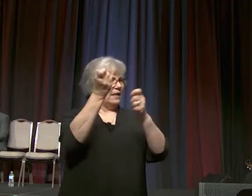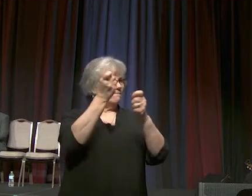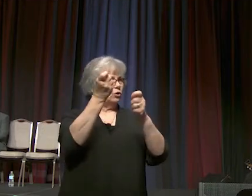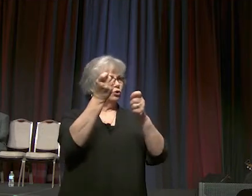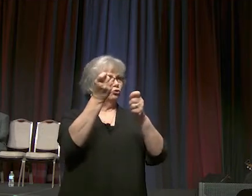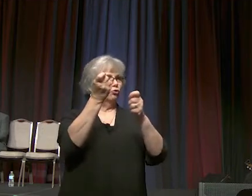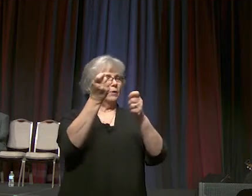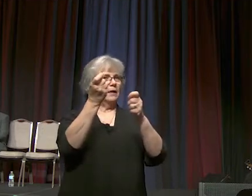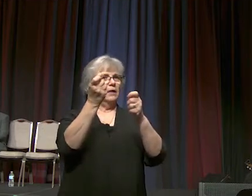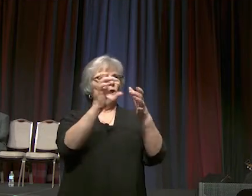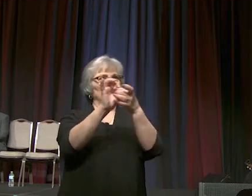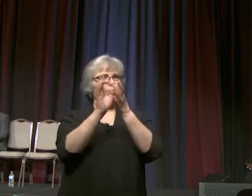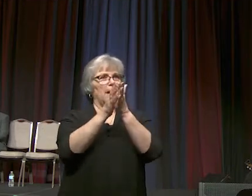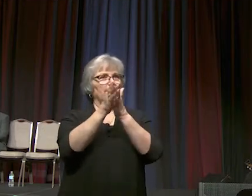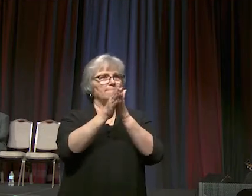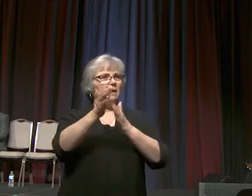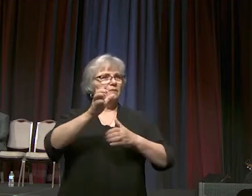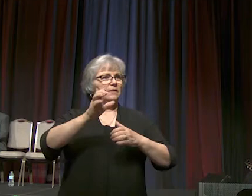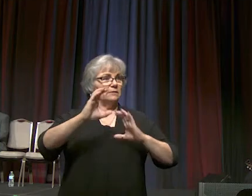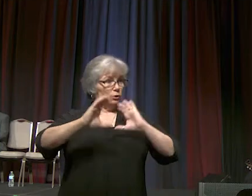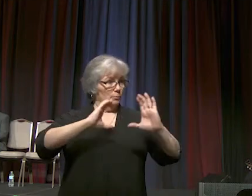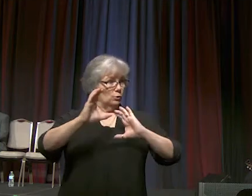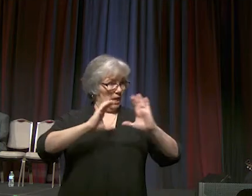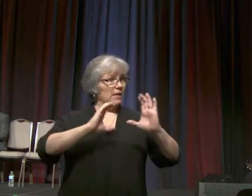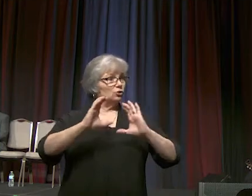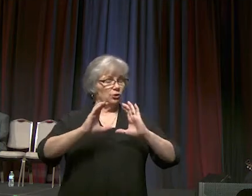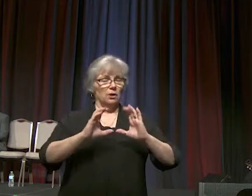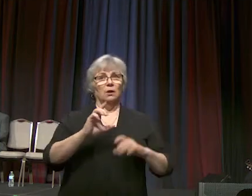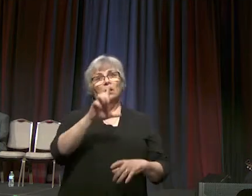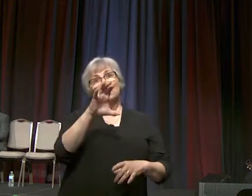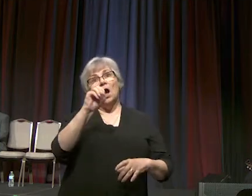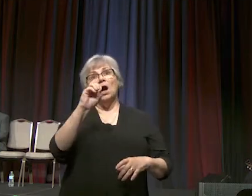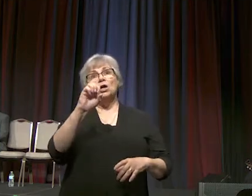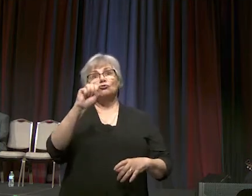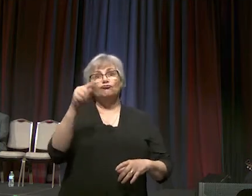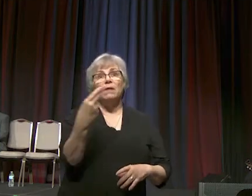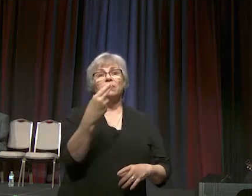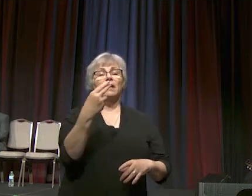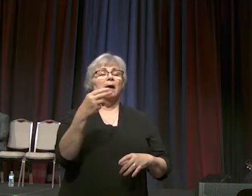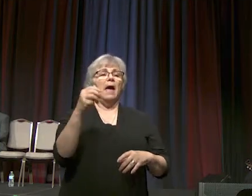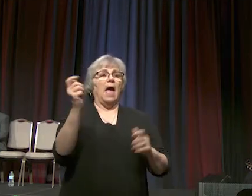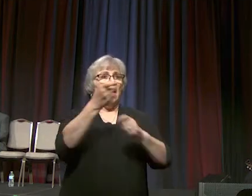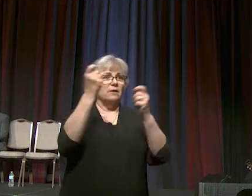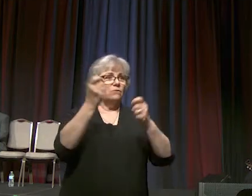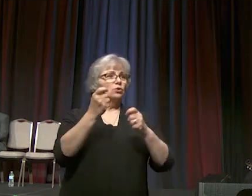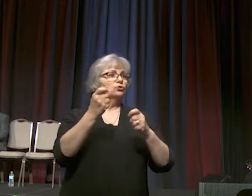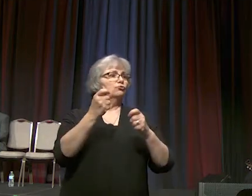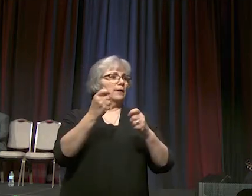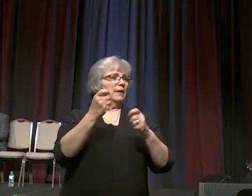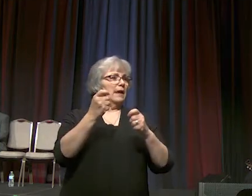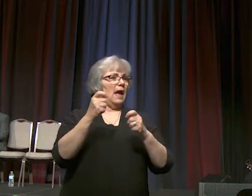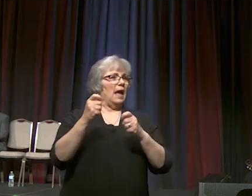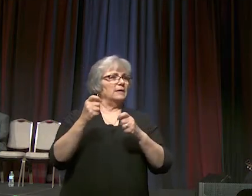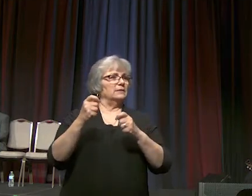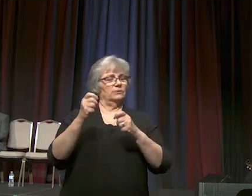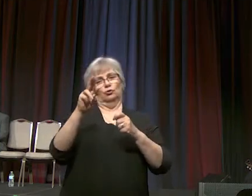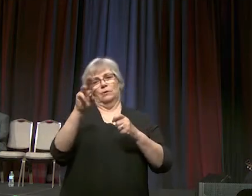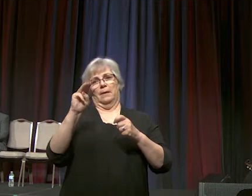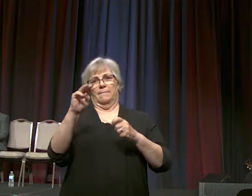United Methodist Communications, the 100th anniversary of the United Methodist Building. There are